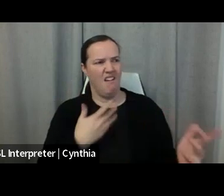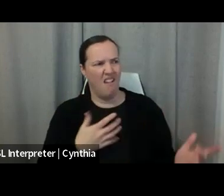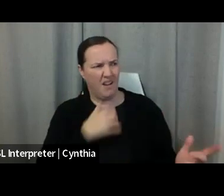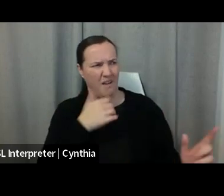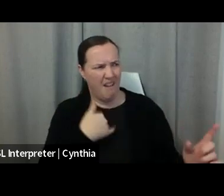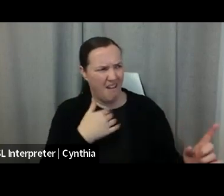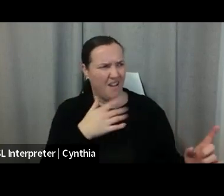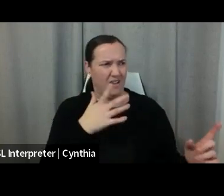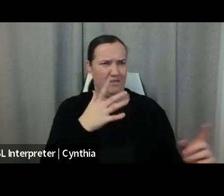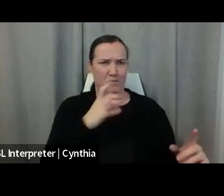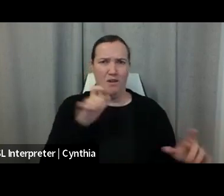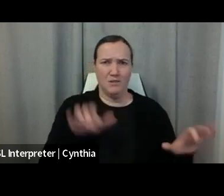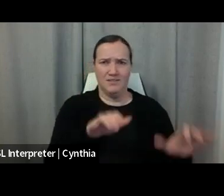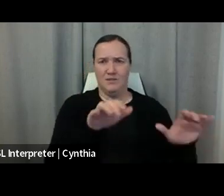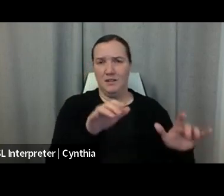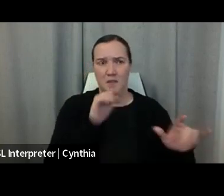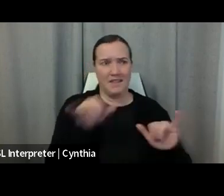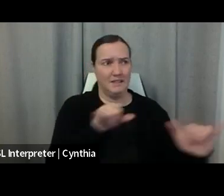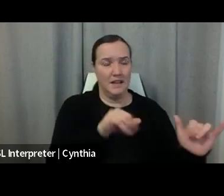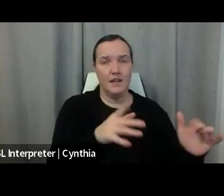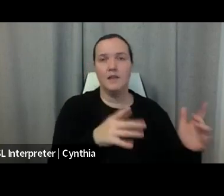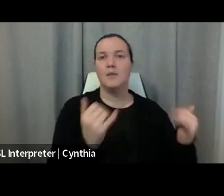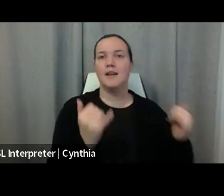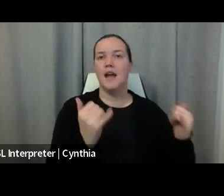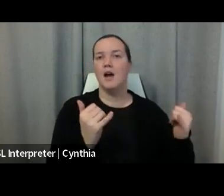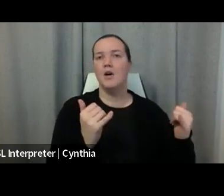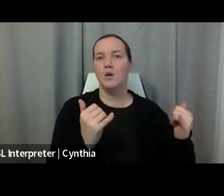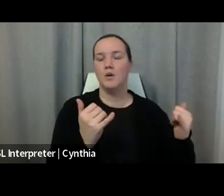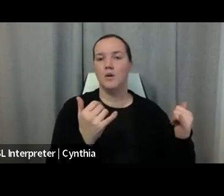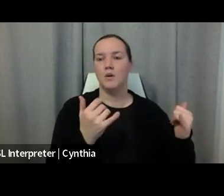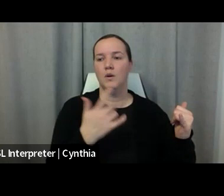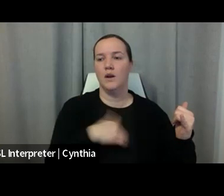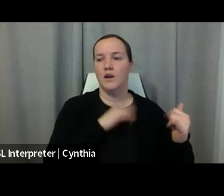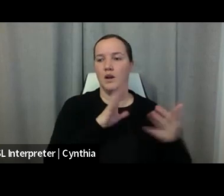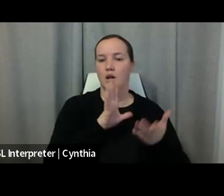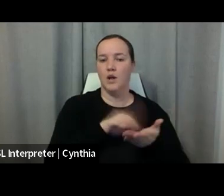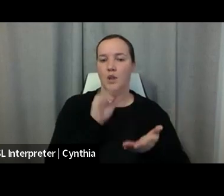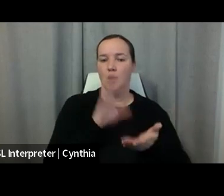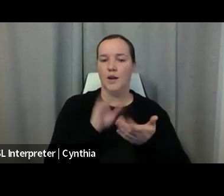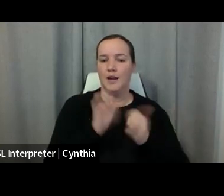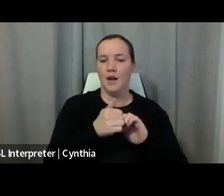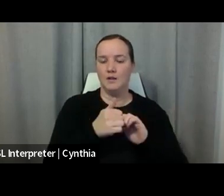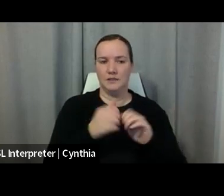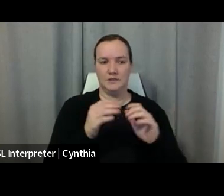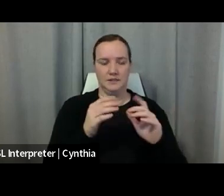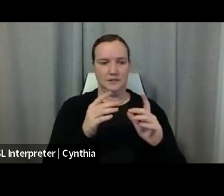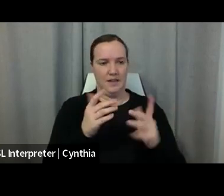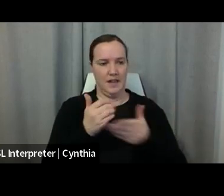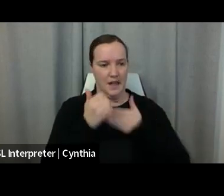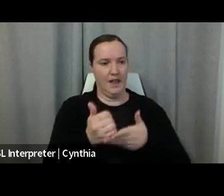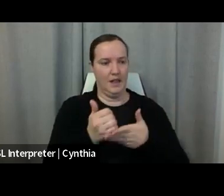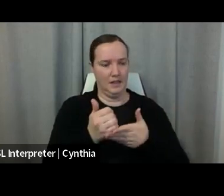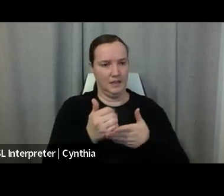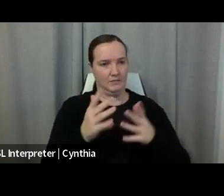we are now sort of learning how to repair this generation that has cultivated